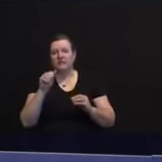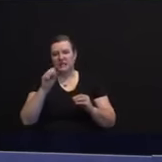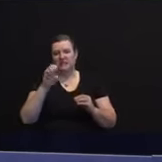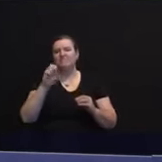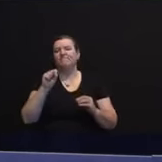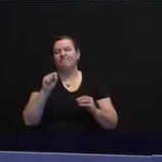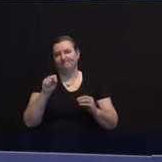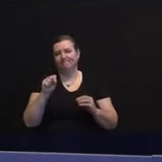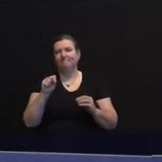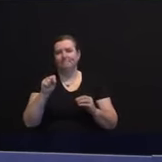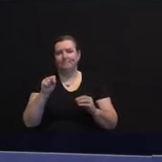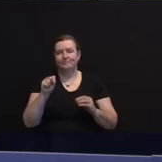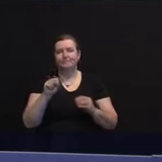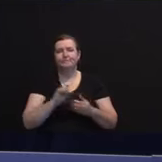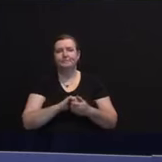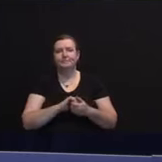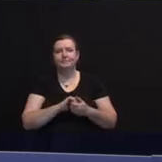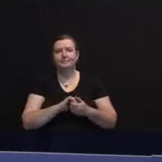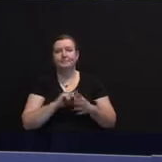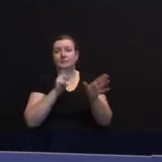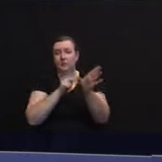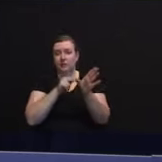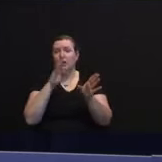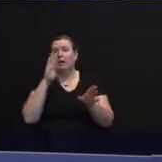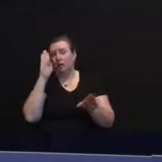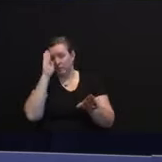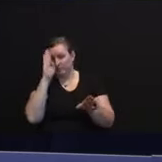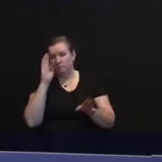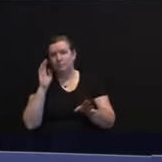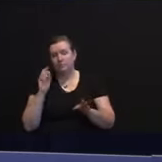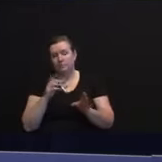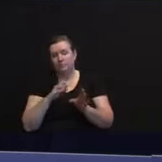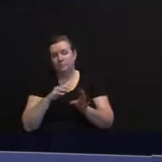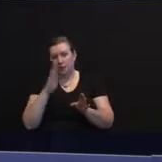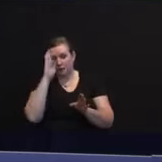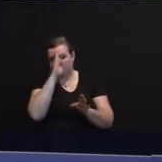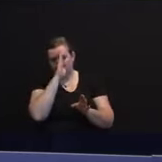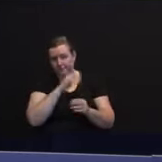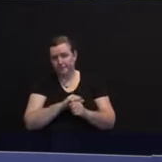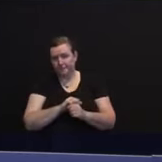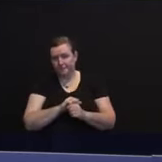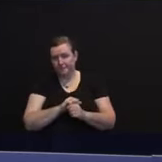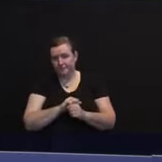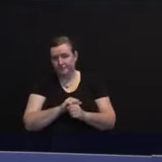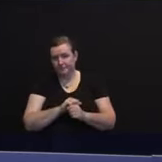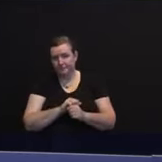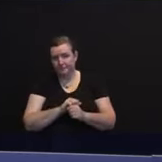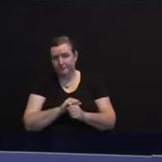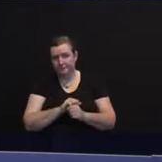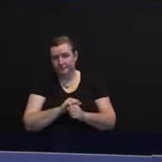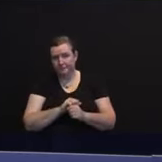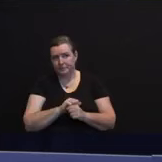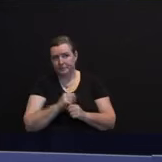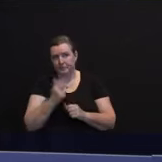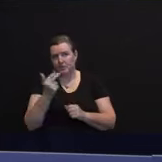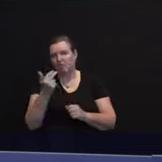state psychiatric homes, cumulatively, 254 total cases and 13 patient deaths.